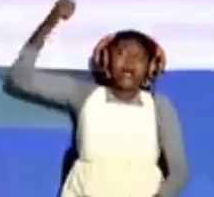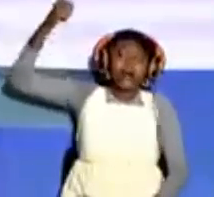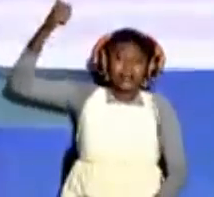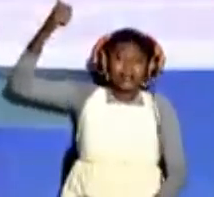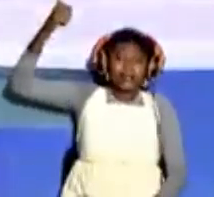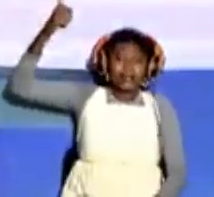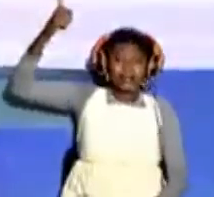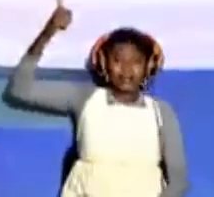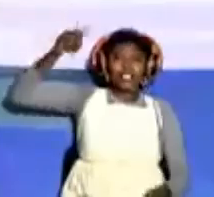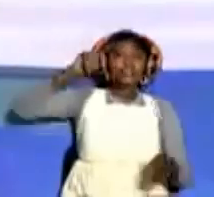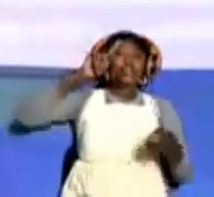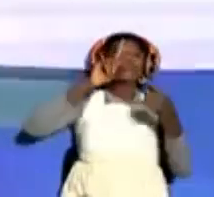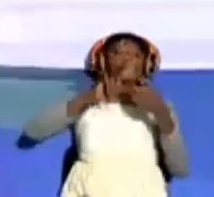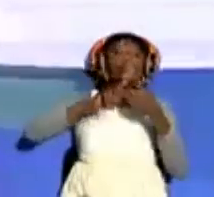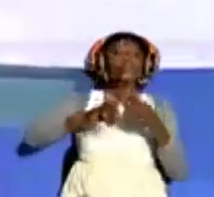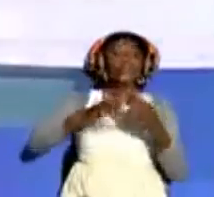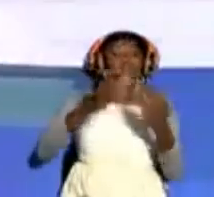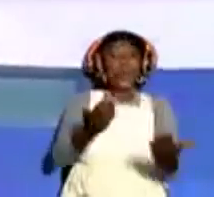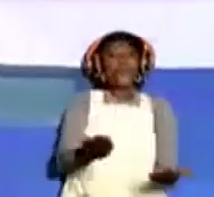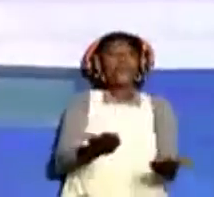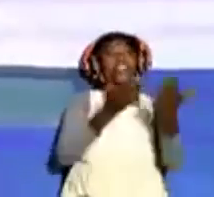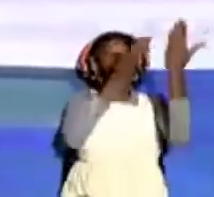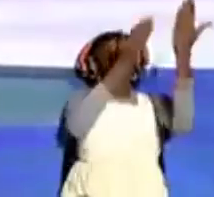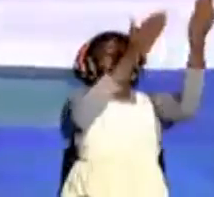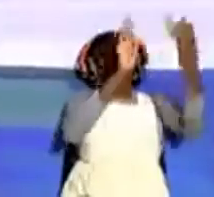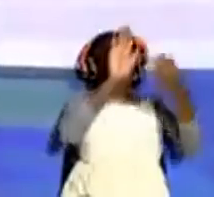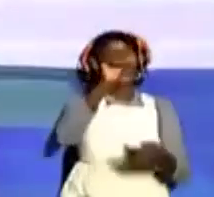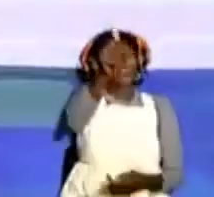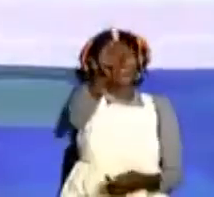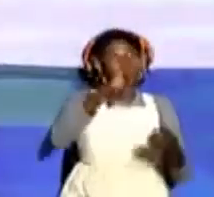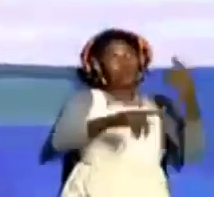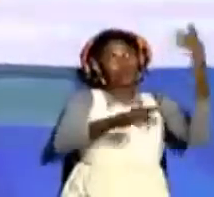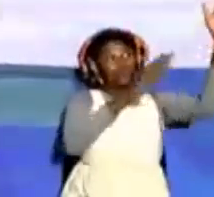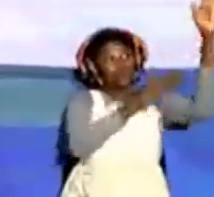do your utmost to present yourself to God.